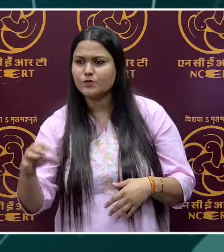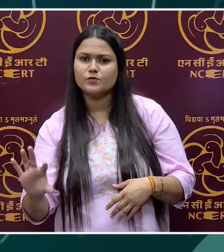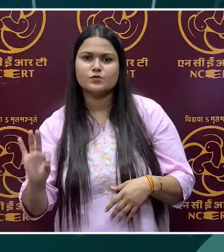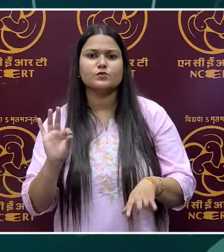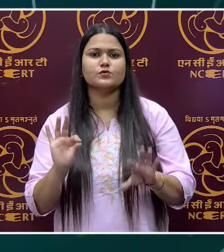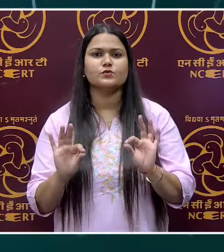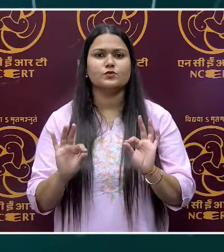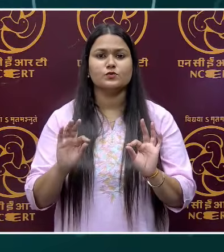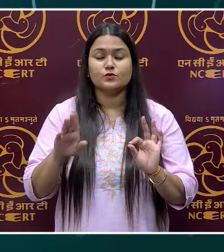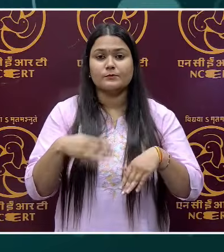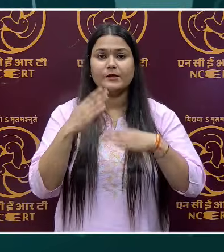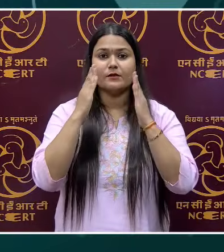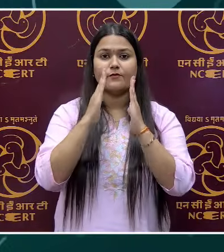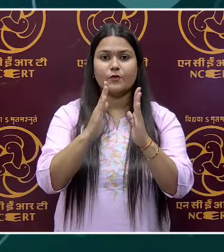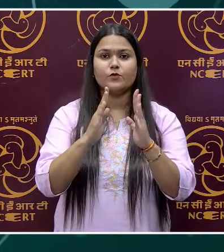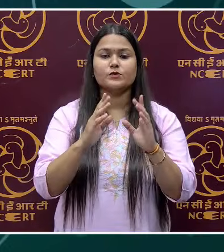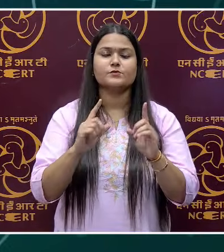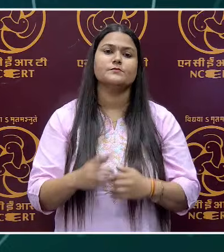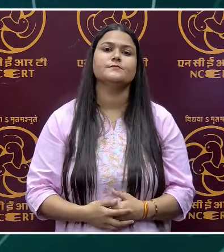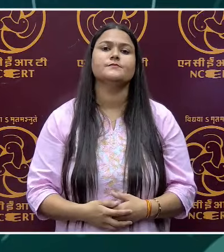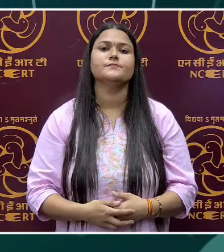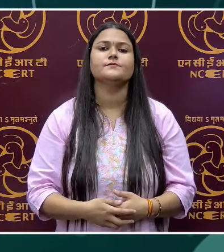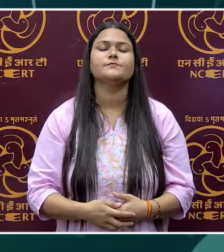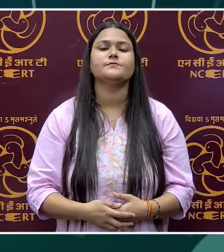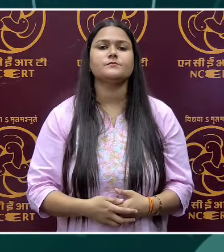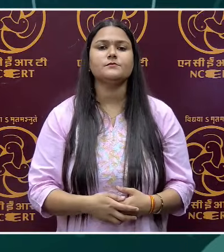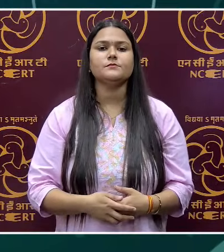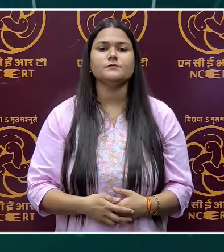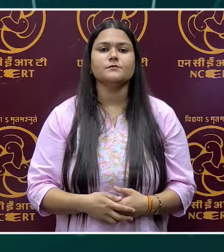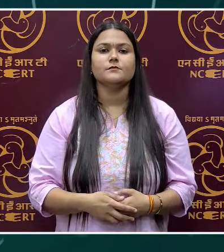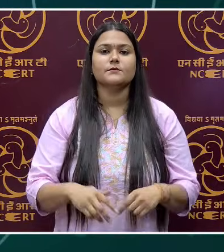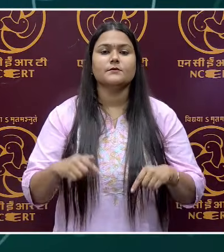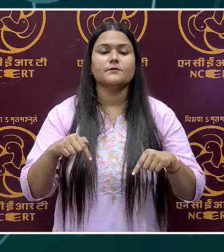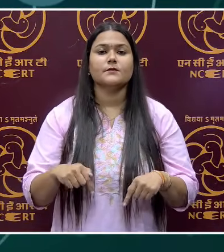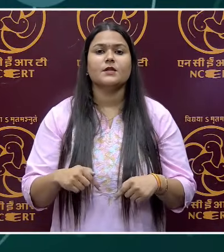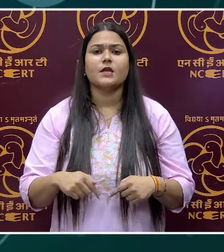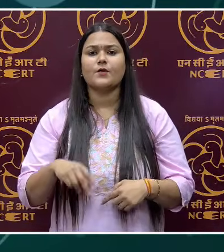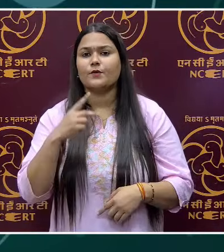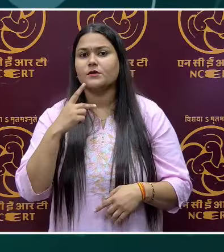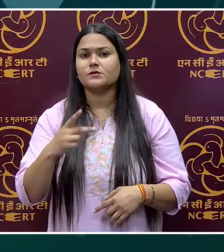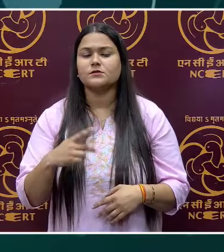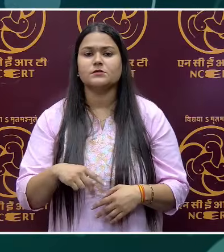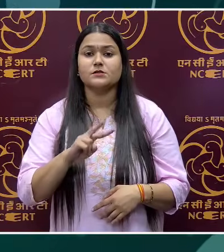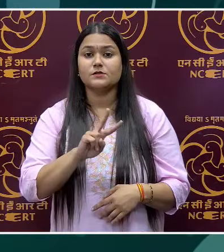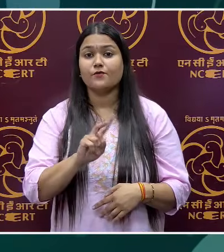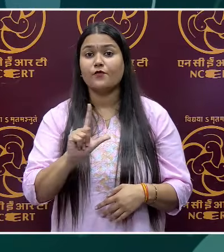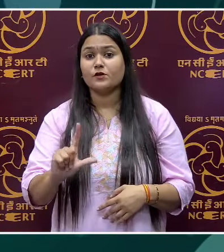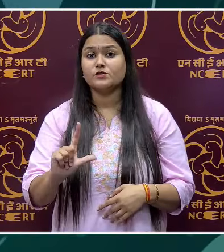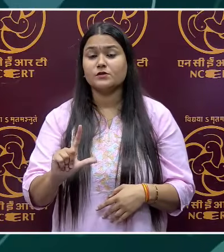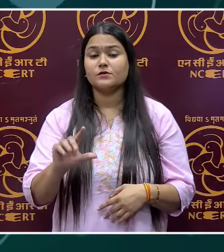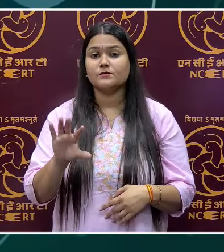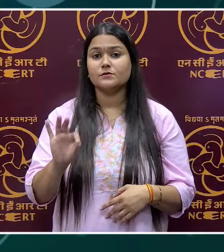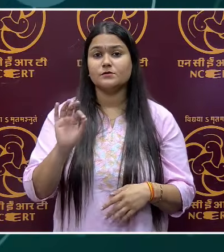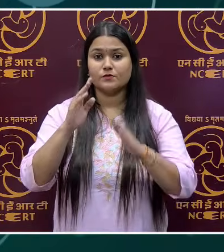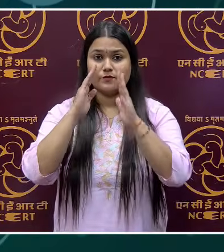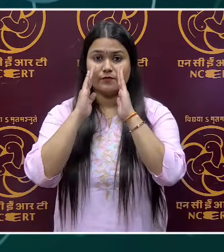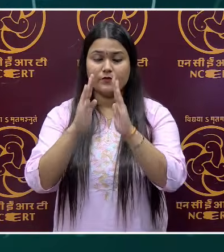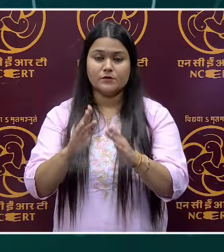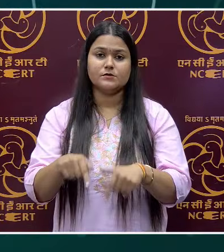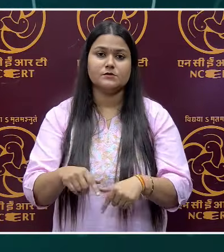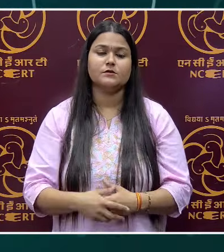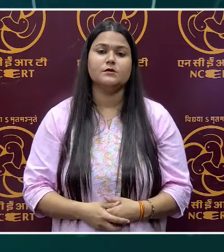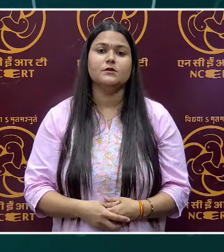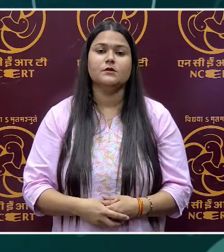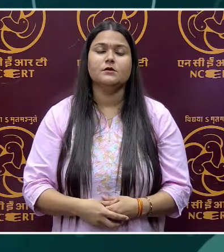of Diksha. These are some focus areas. Here we can see this virtual lab is one of the focus areas of